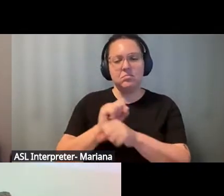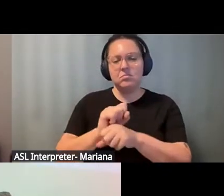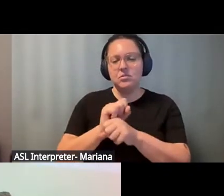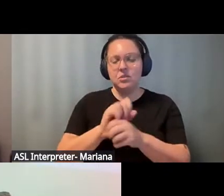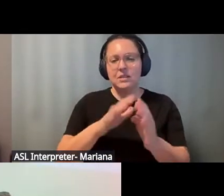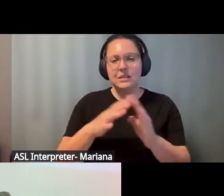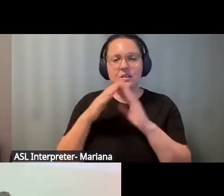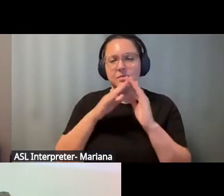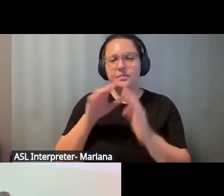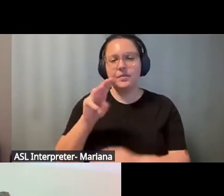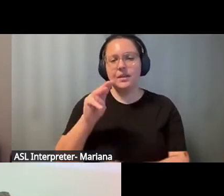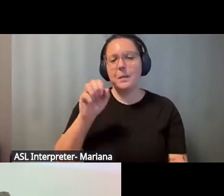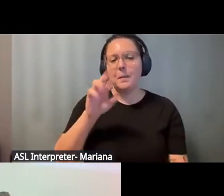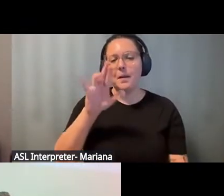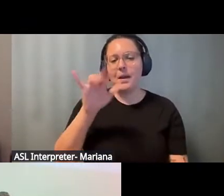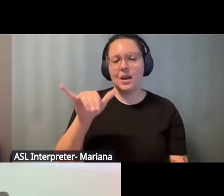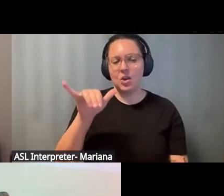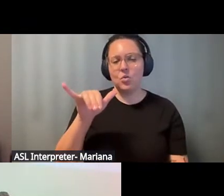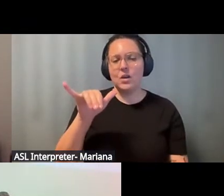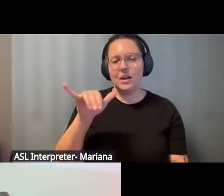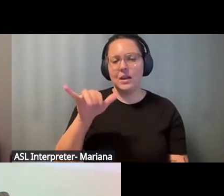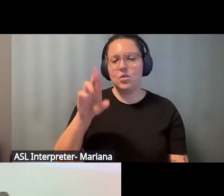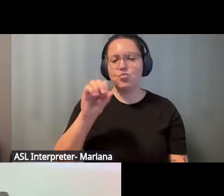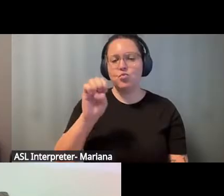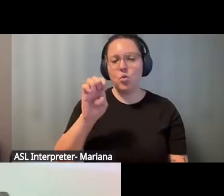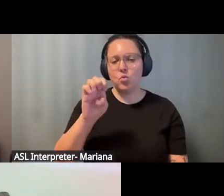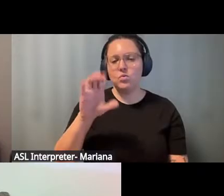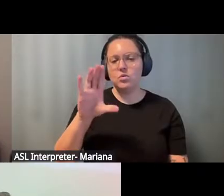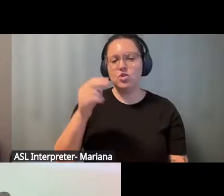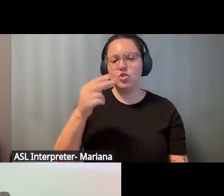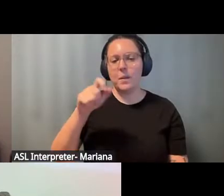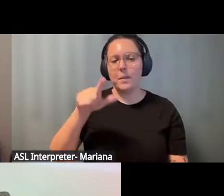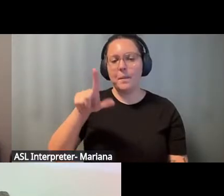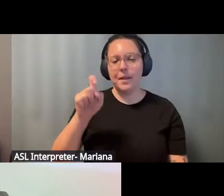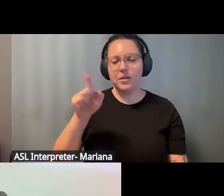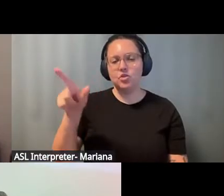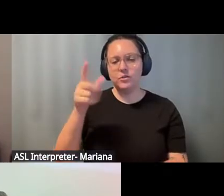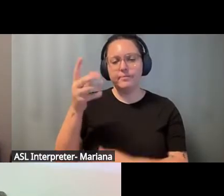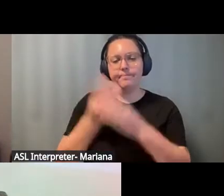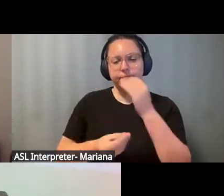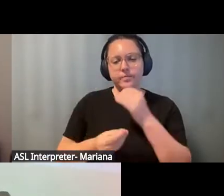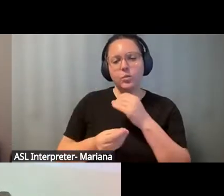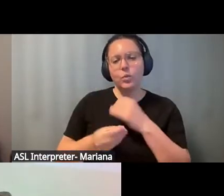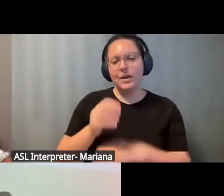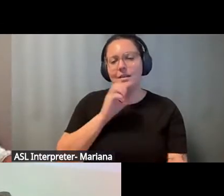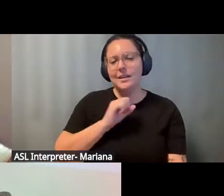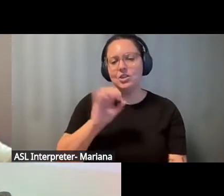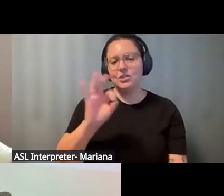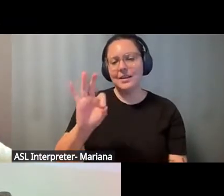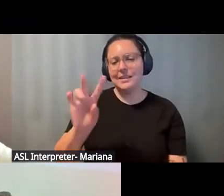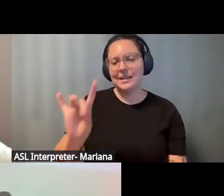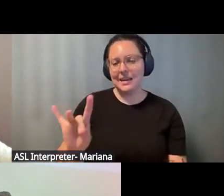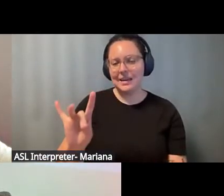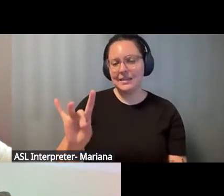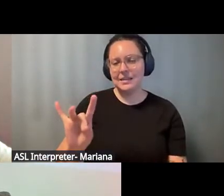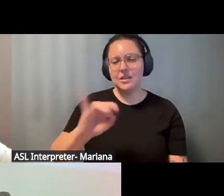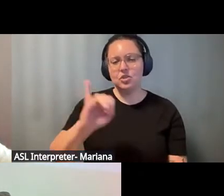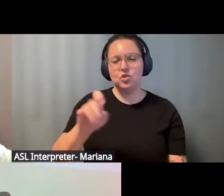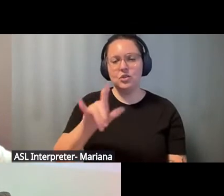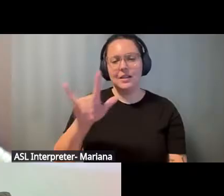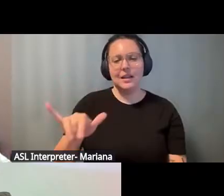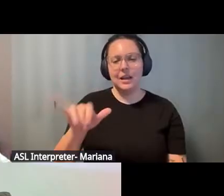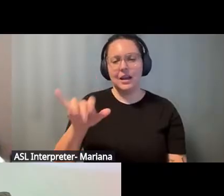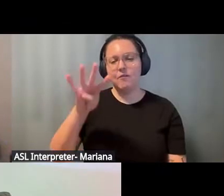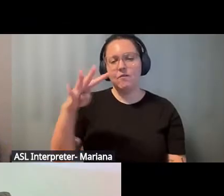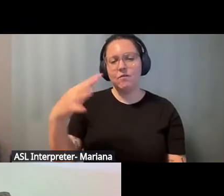Mary Rose Chappelle, she passed away at the age of 98 on July 4th. And I would just like to read this out in respects to